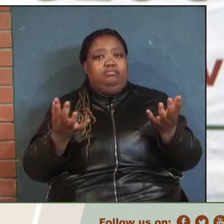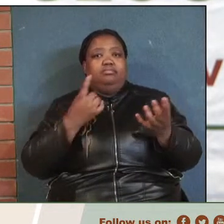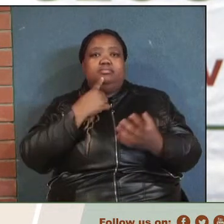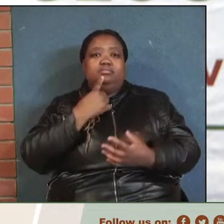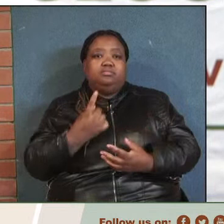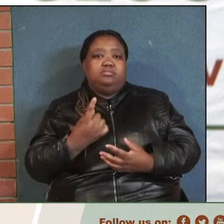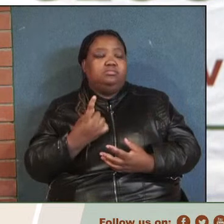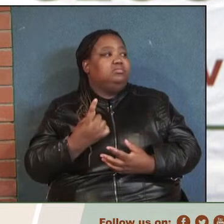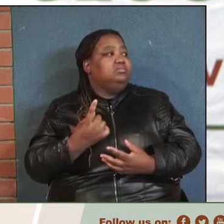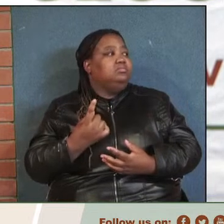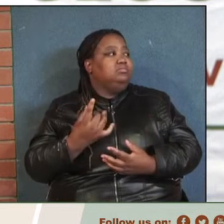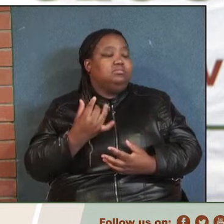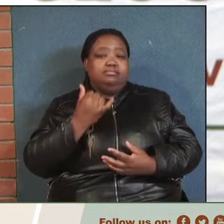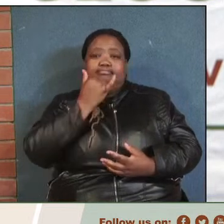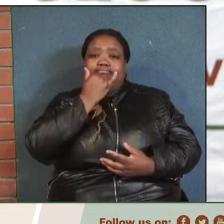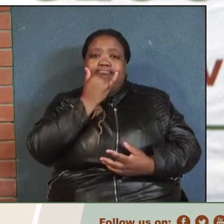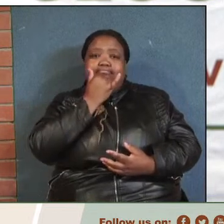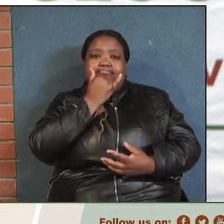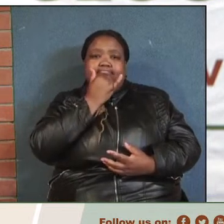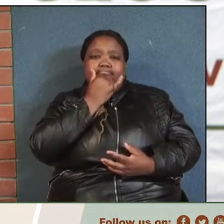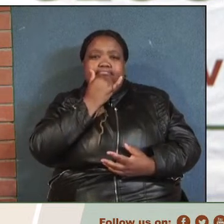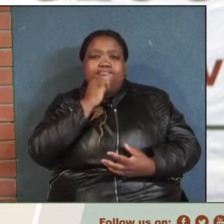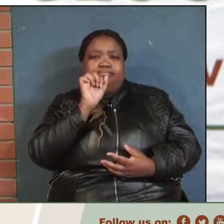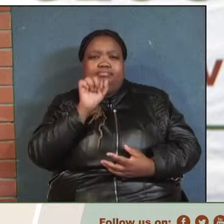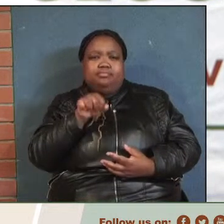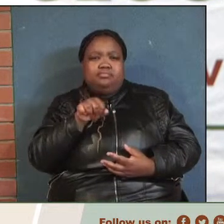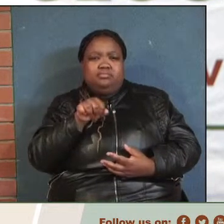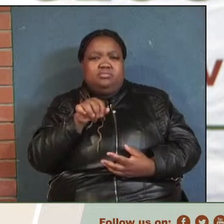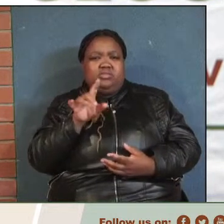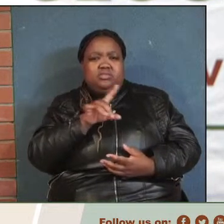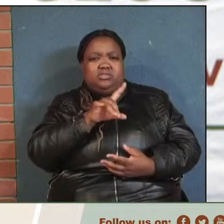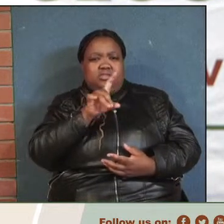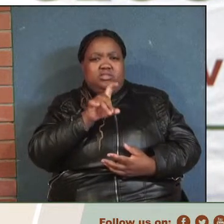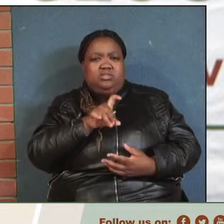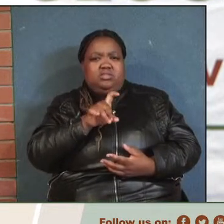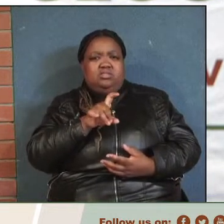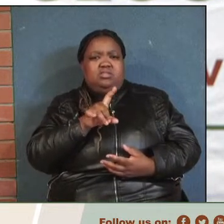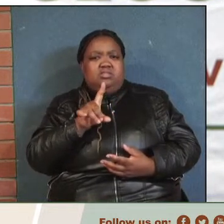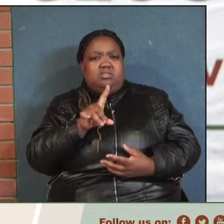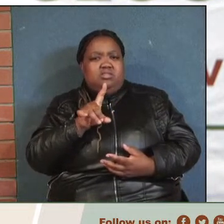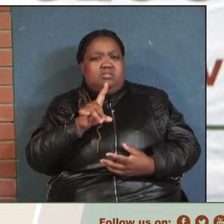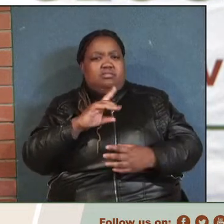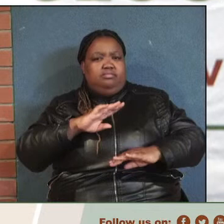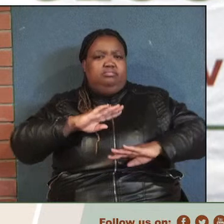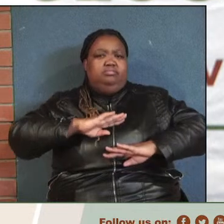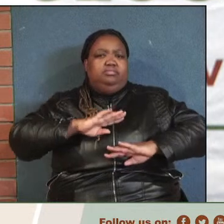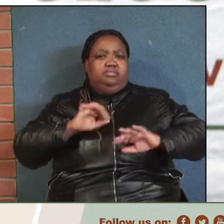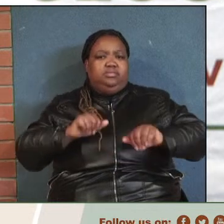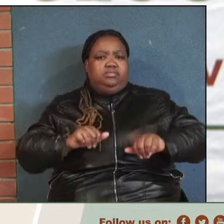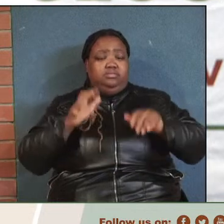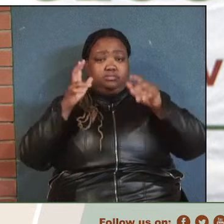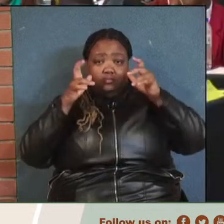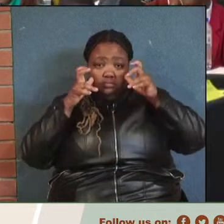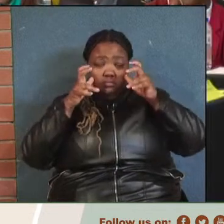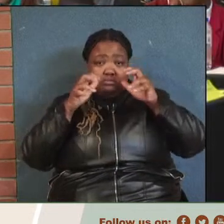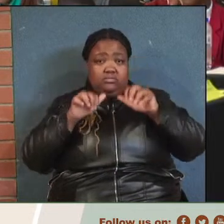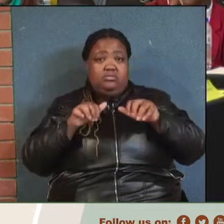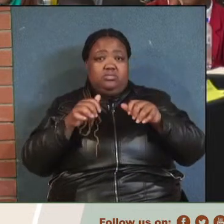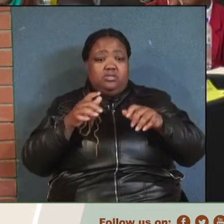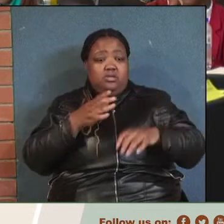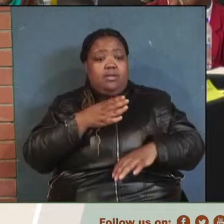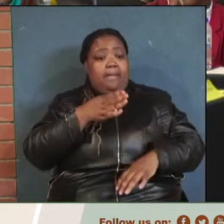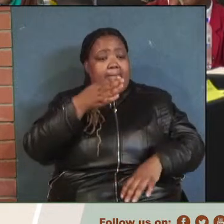joy. Your definition, your question brings me a satisfaction. Listen, if you are not supposed to be